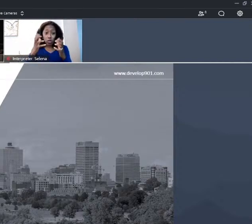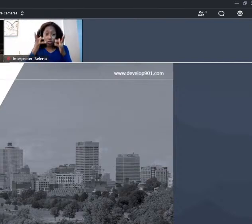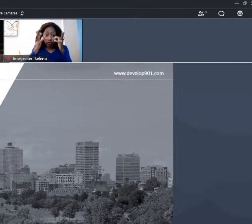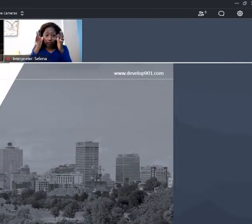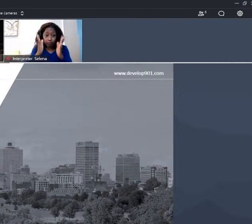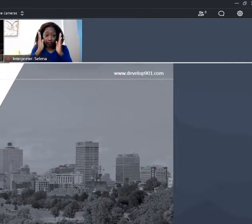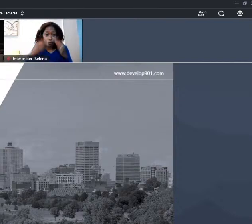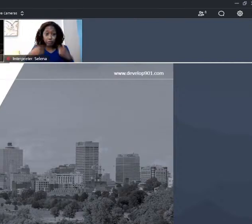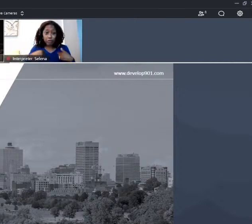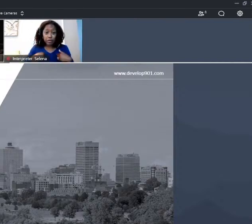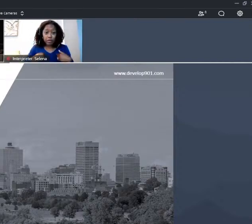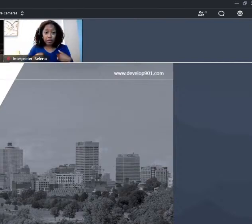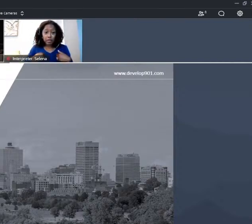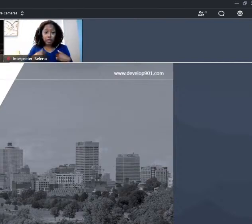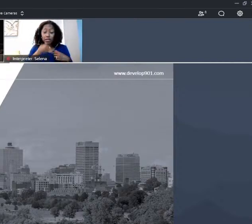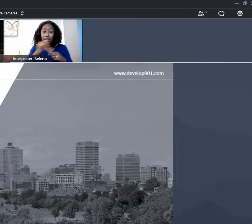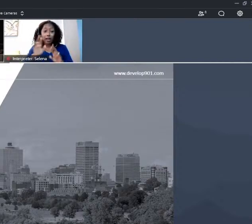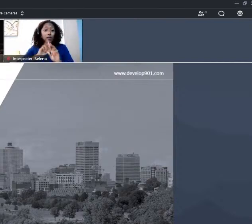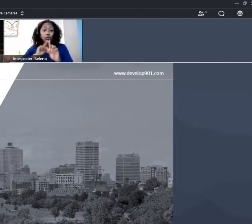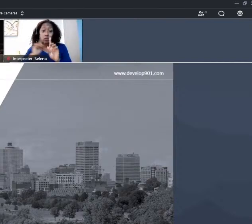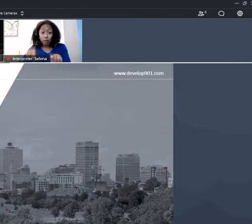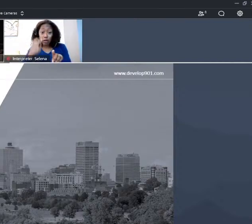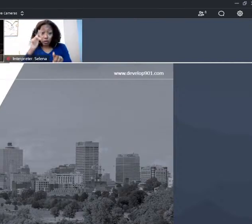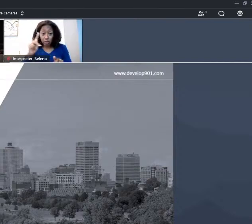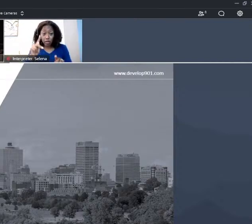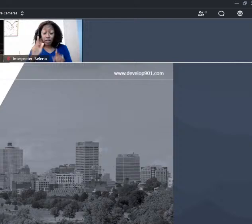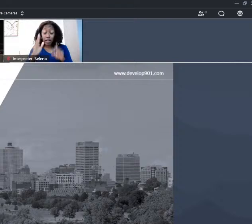listen, not respond.